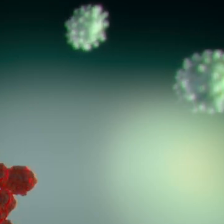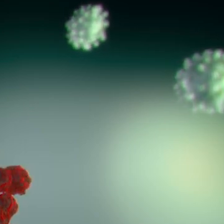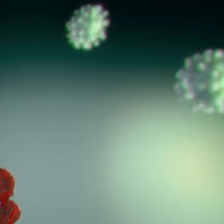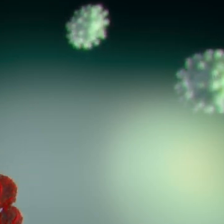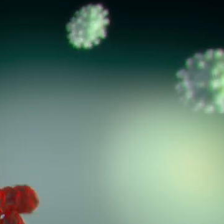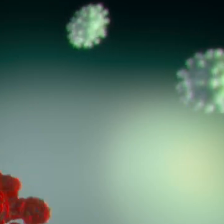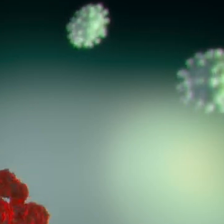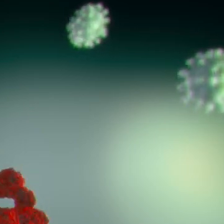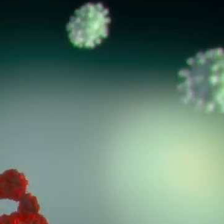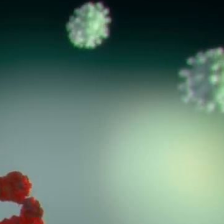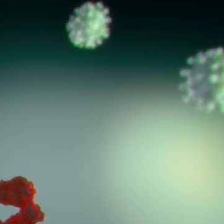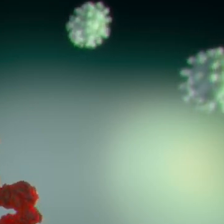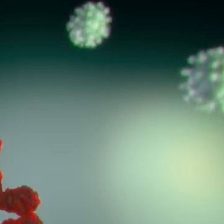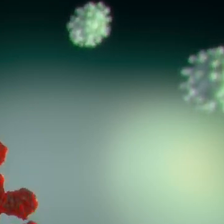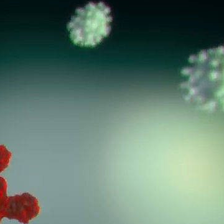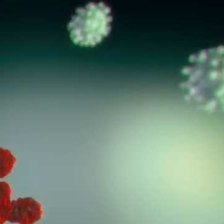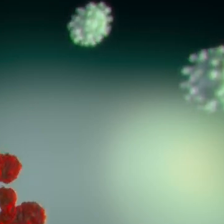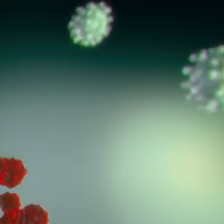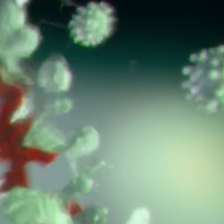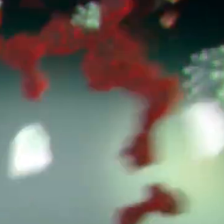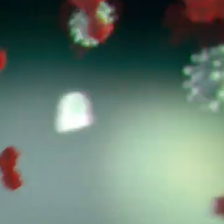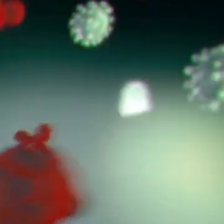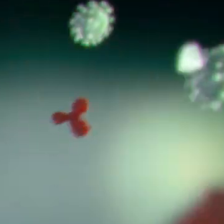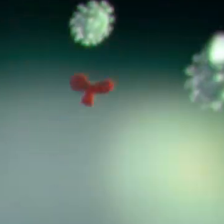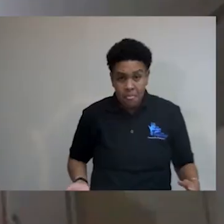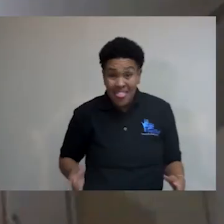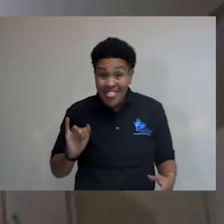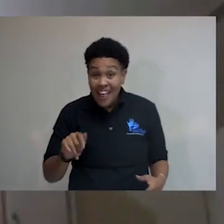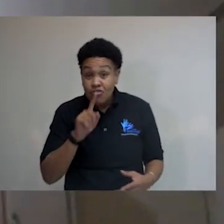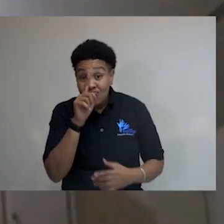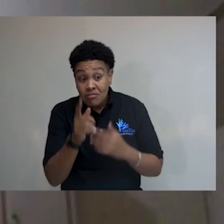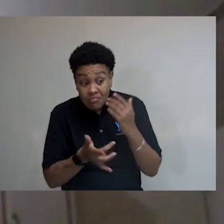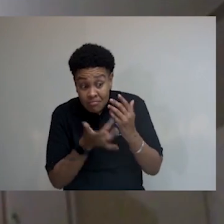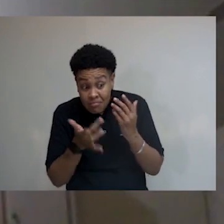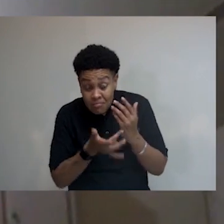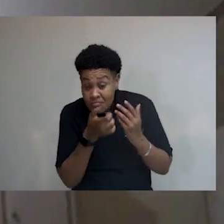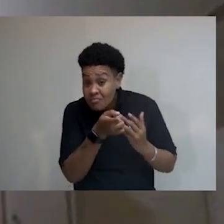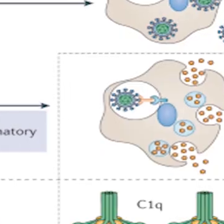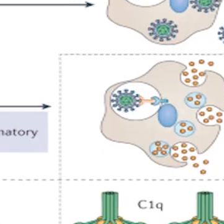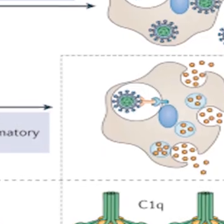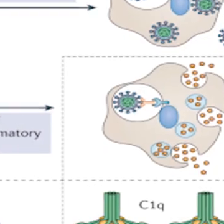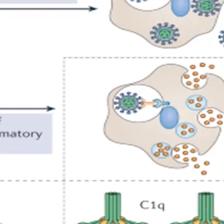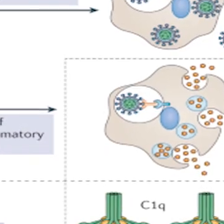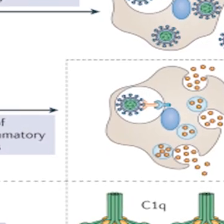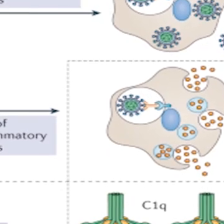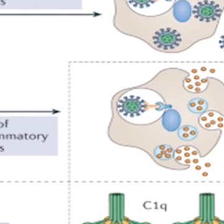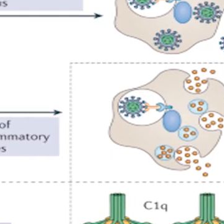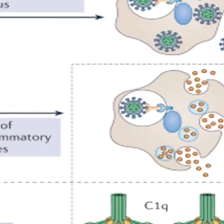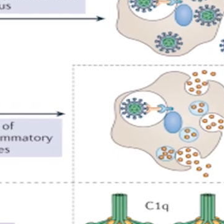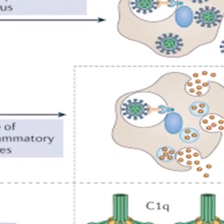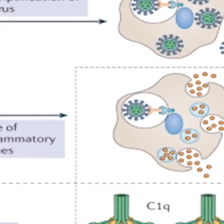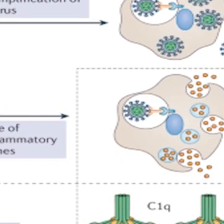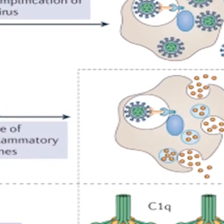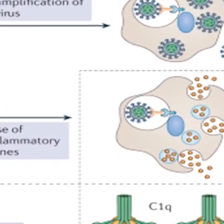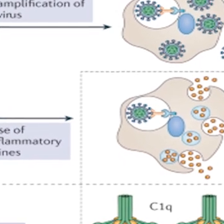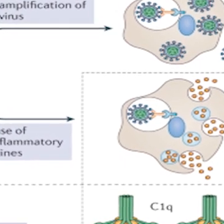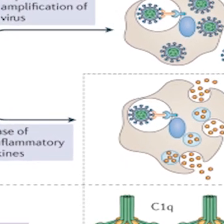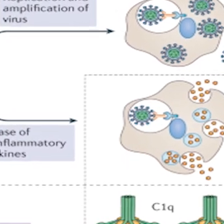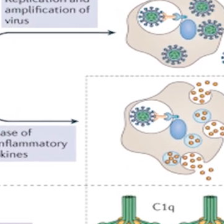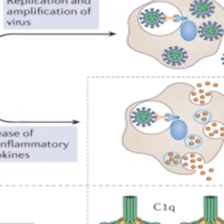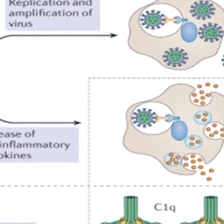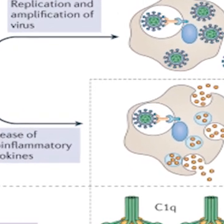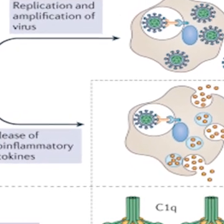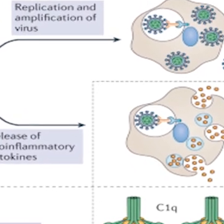COVID disease. Now, this is technology that has been used many